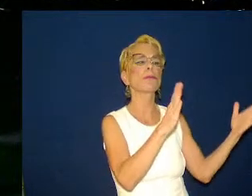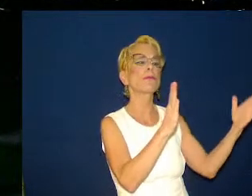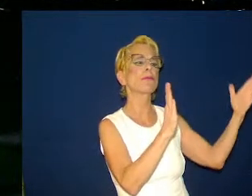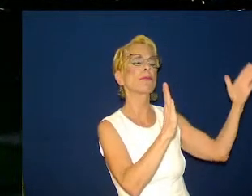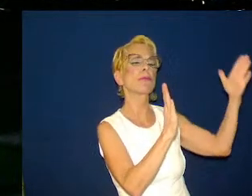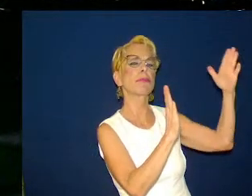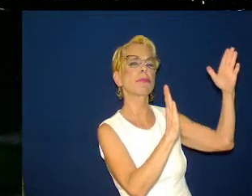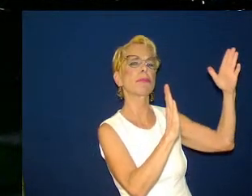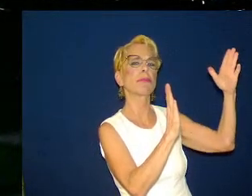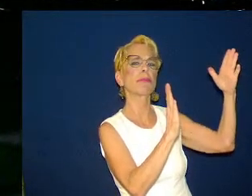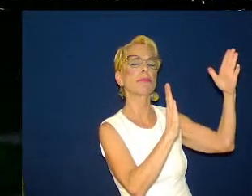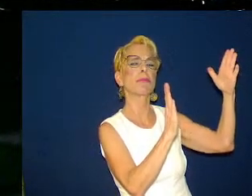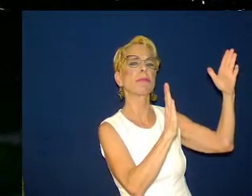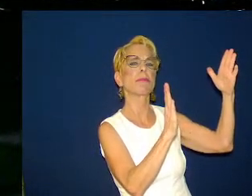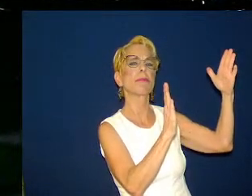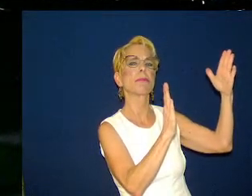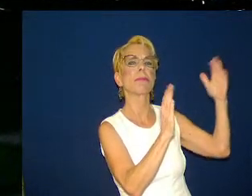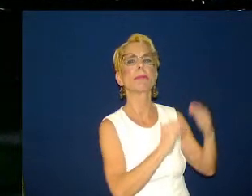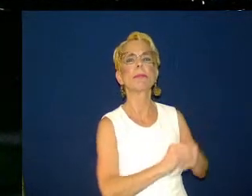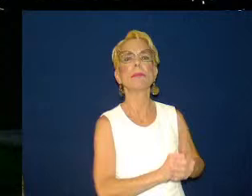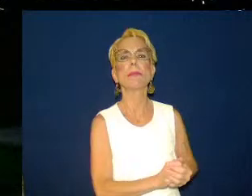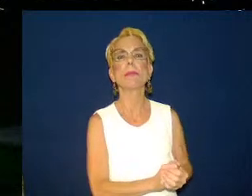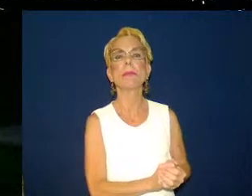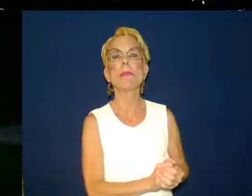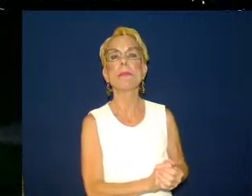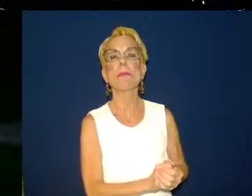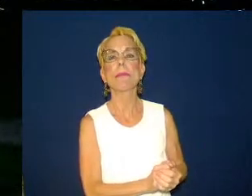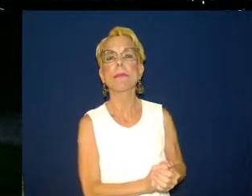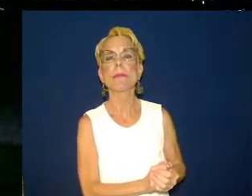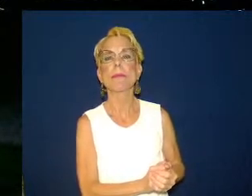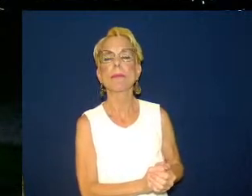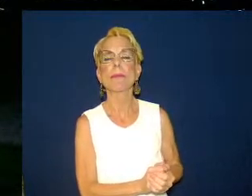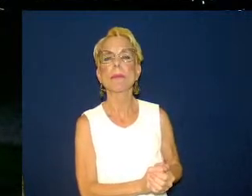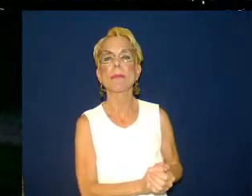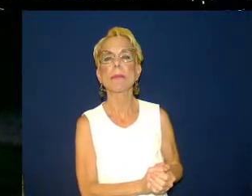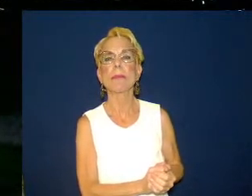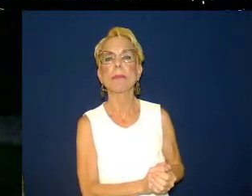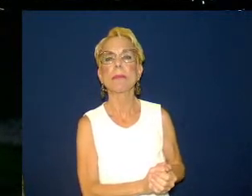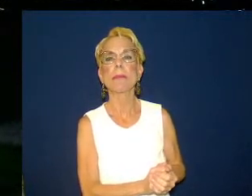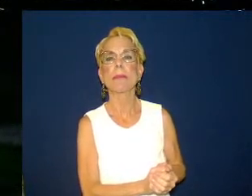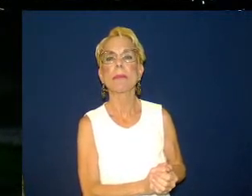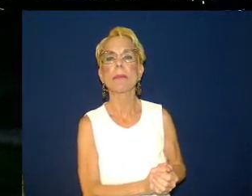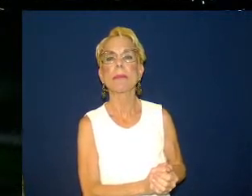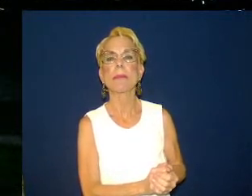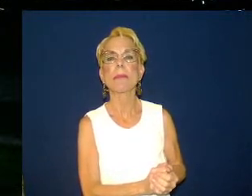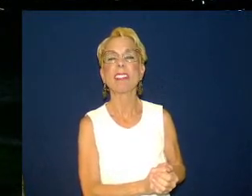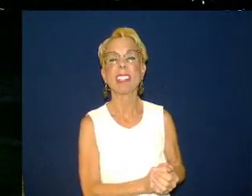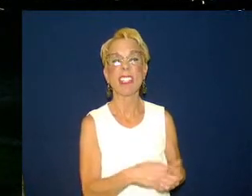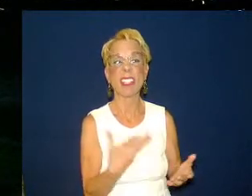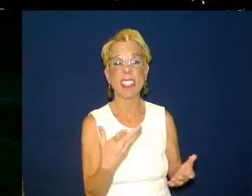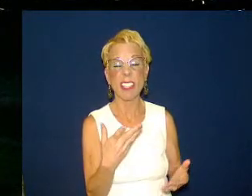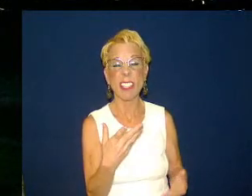What is it? A centimeter. Well, I'll break it down to this. 1/20th of an